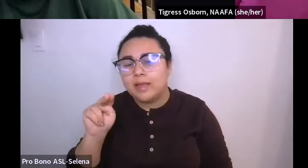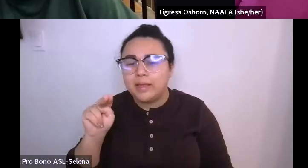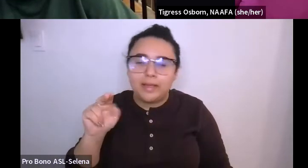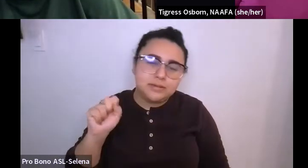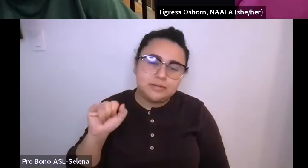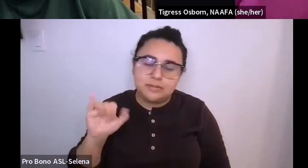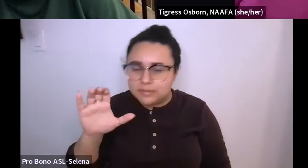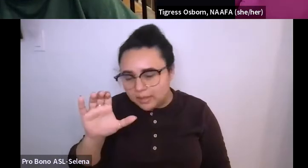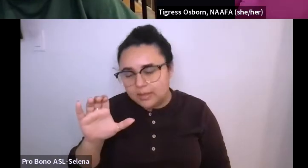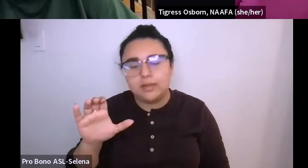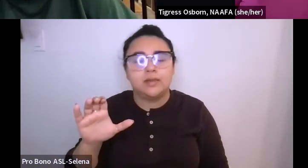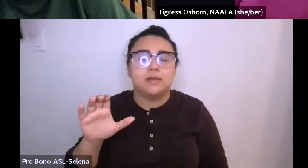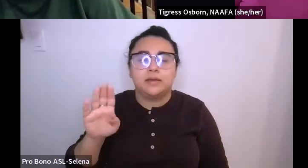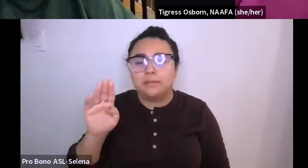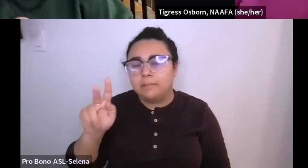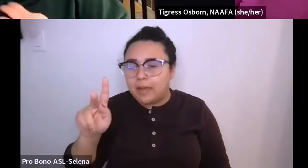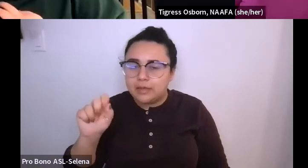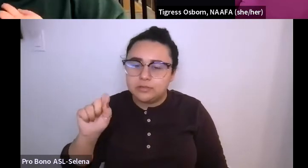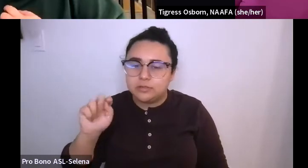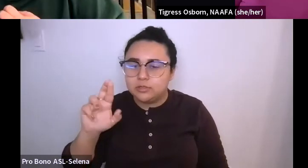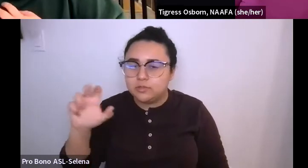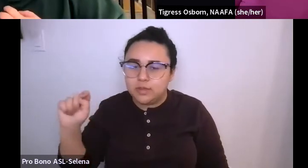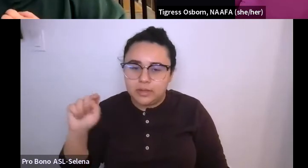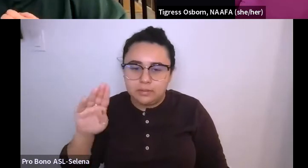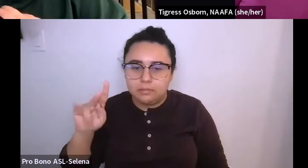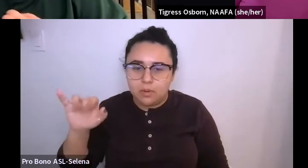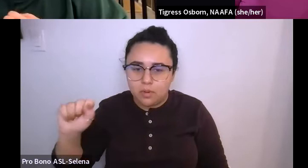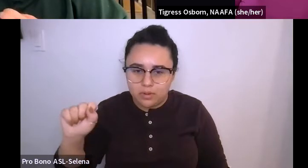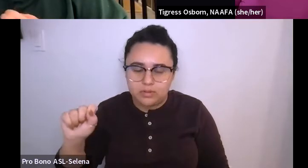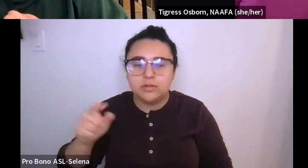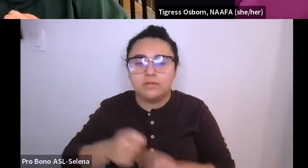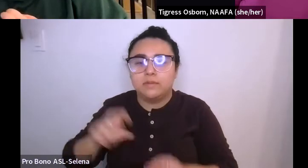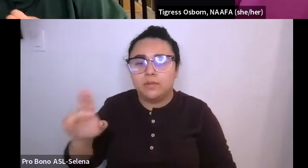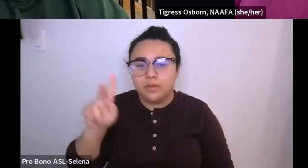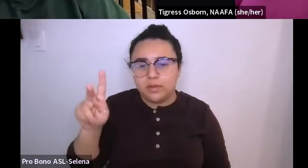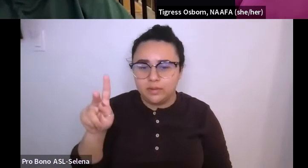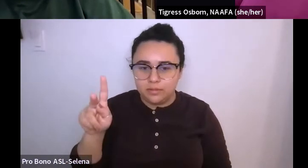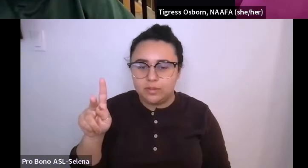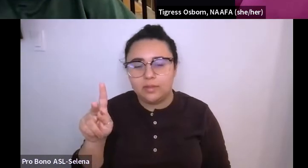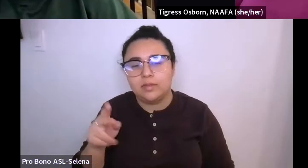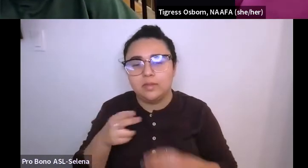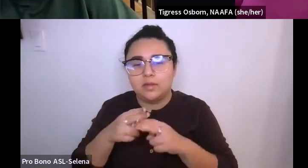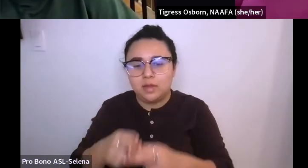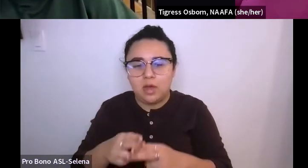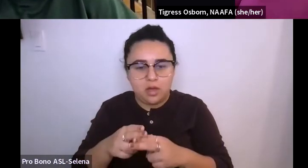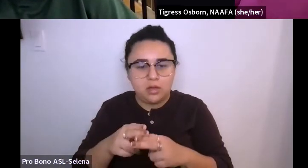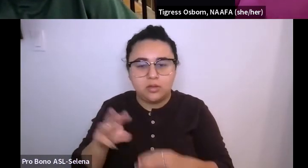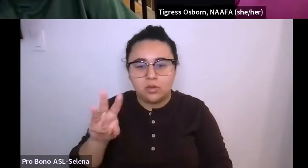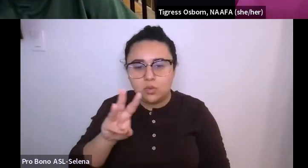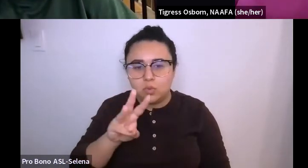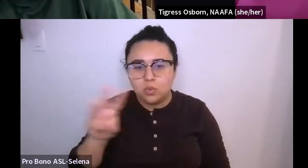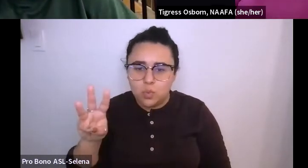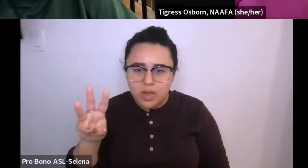of the UK, right? So big deals, Westlife, they were called. And I had to go, I didn't have to. I got to go on TV when I